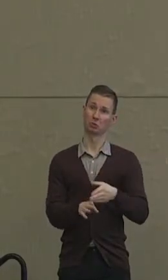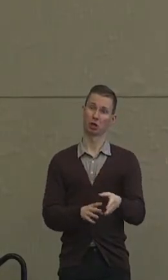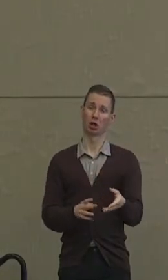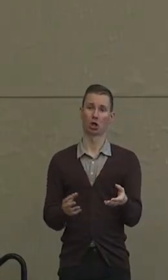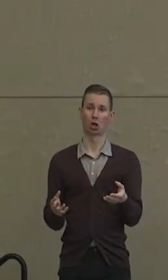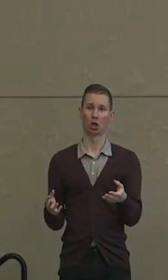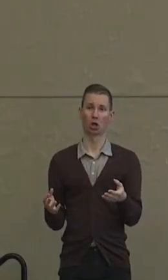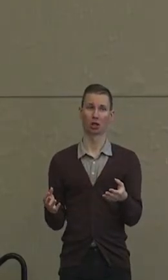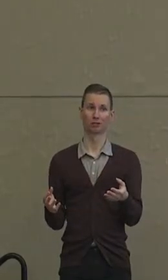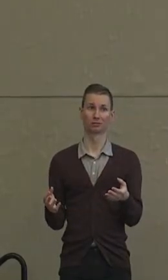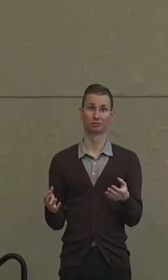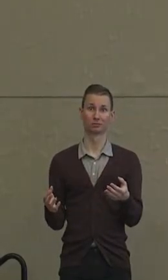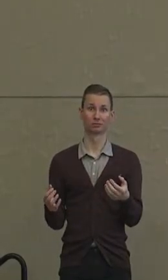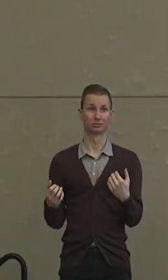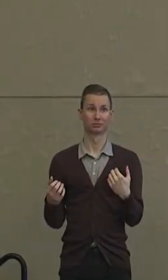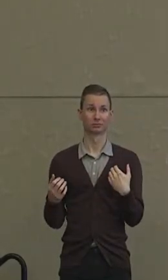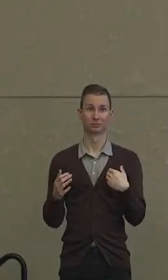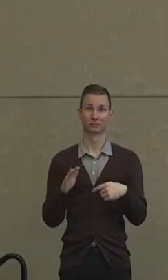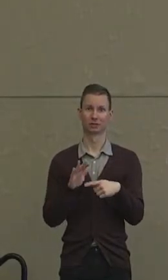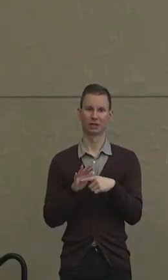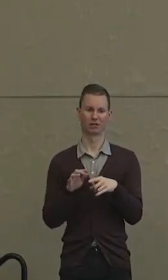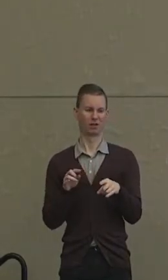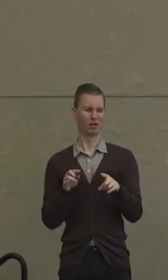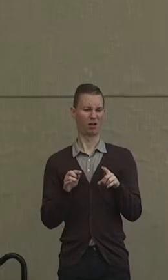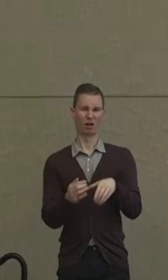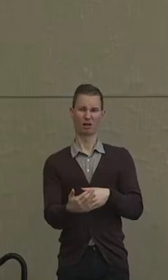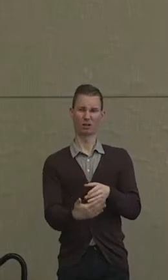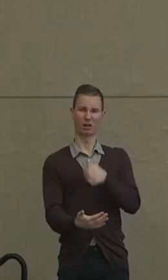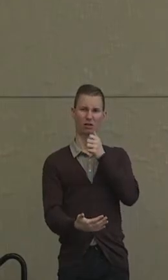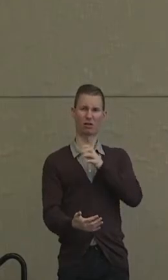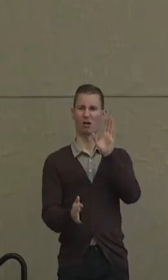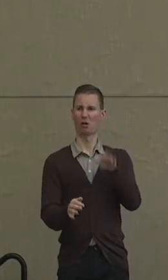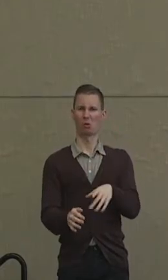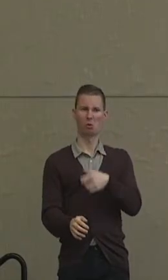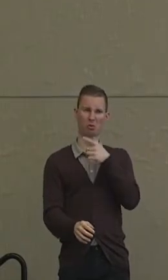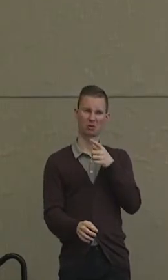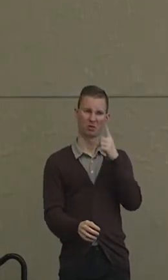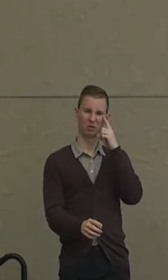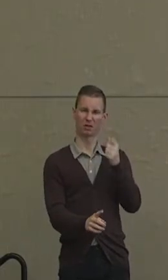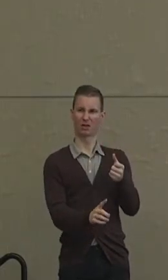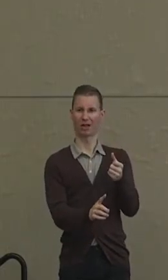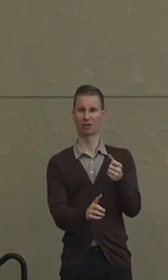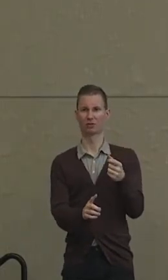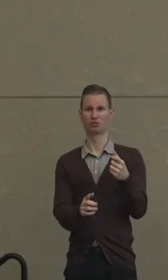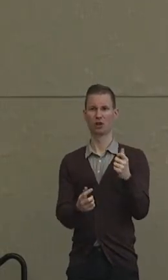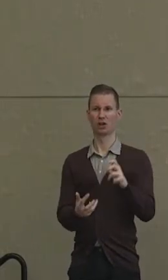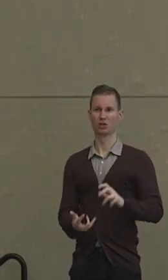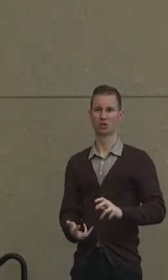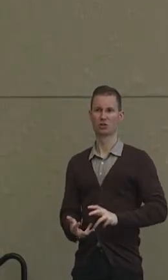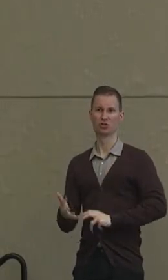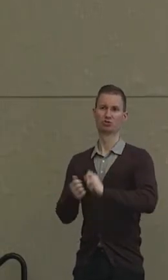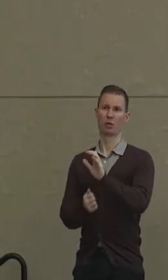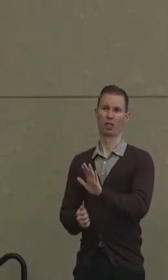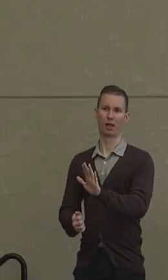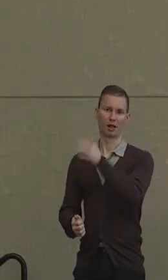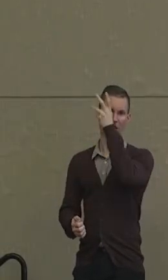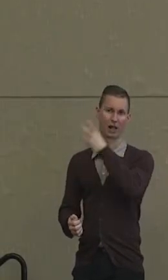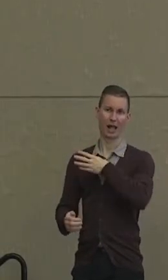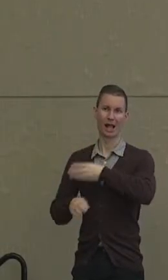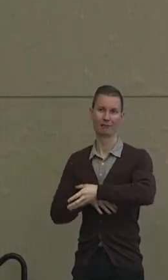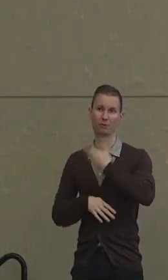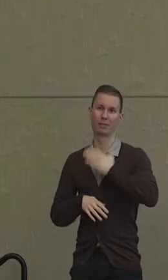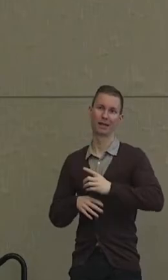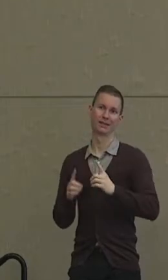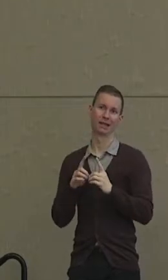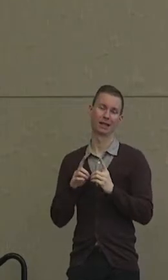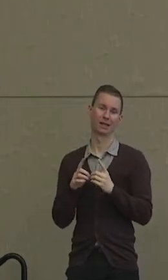You know, there was backlash against her. You know, who is she to destroy this guy over a bad date? Well, you know,